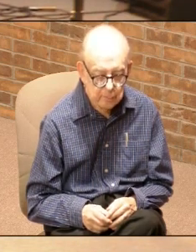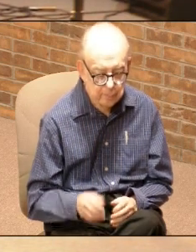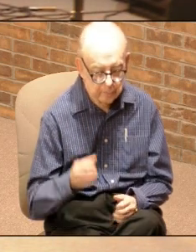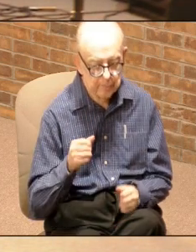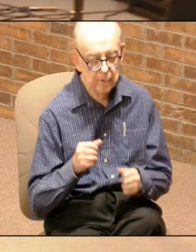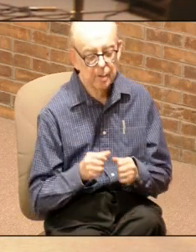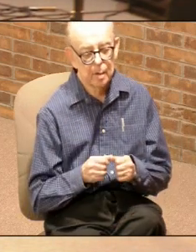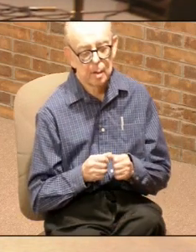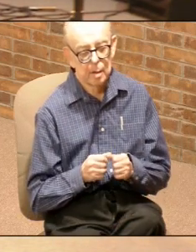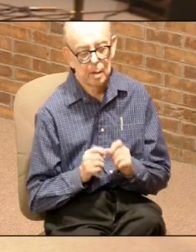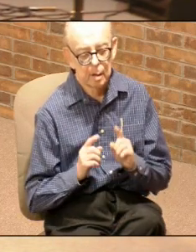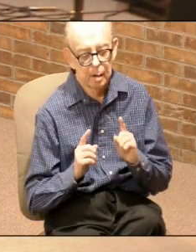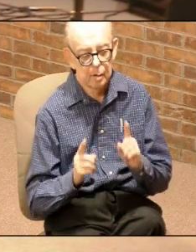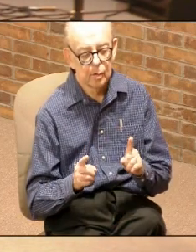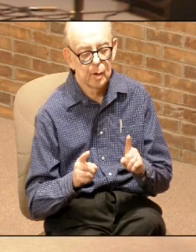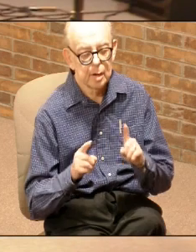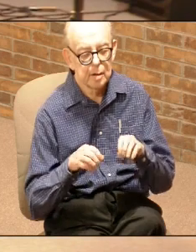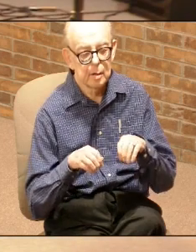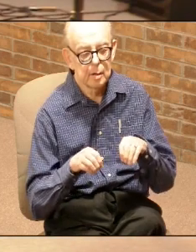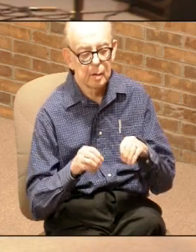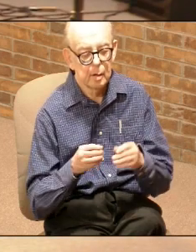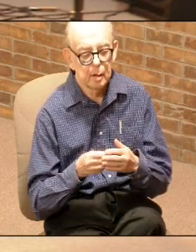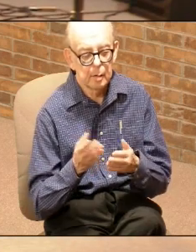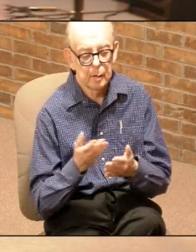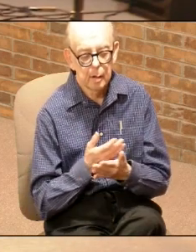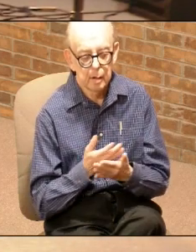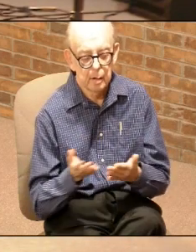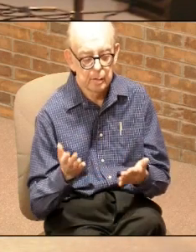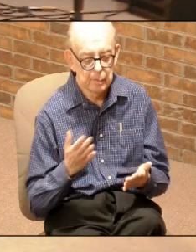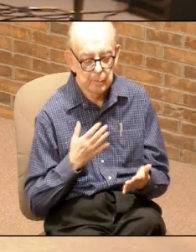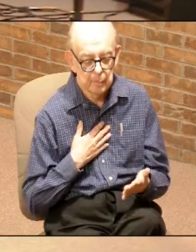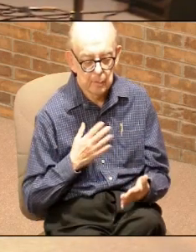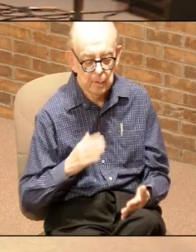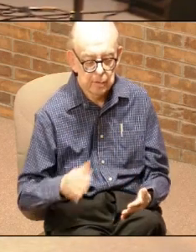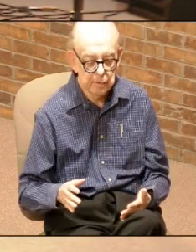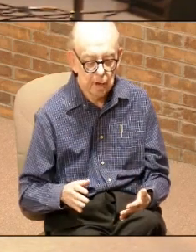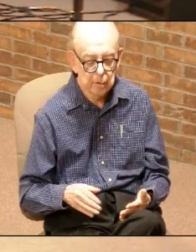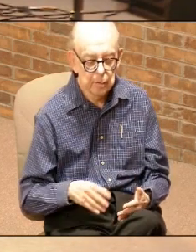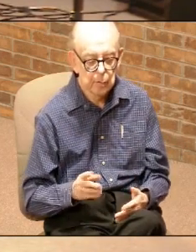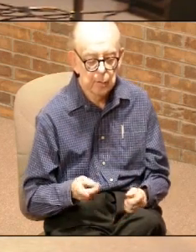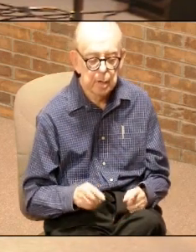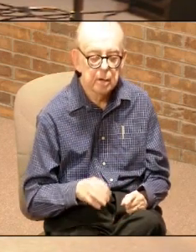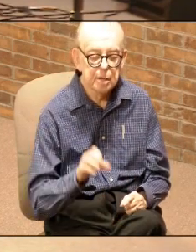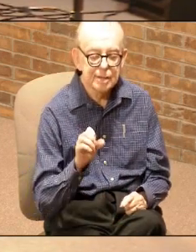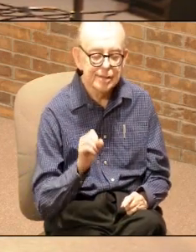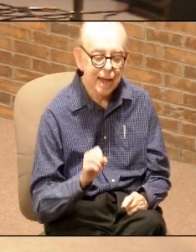I remember going and buying things. That was my childhood on Saturday.